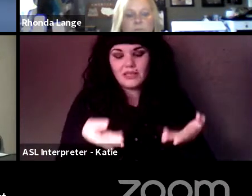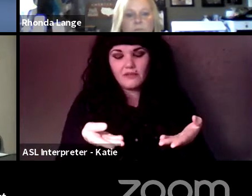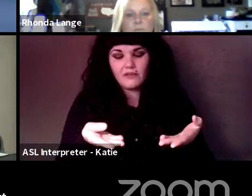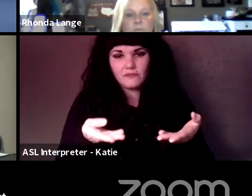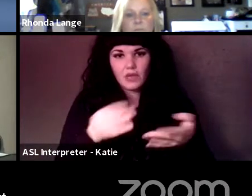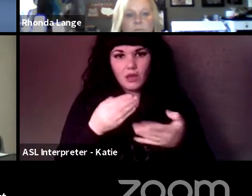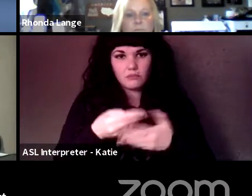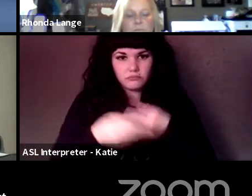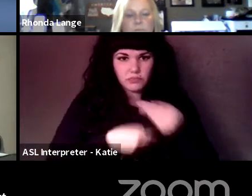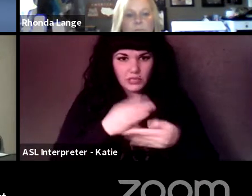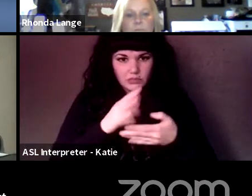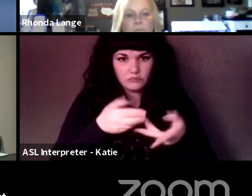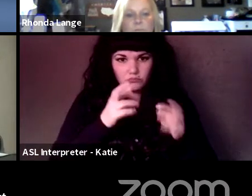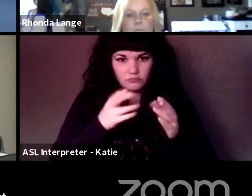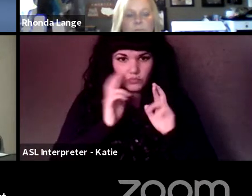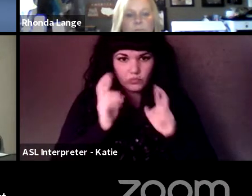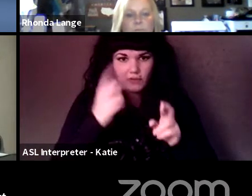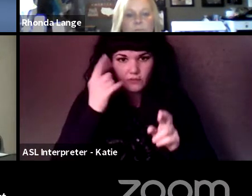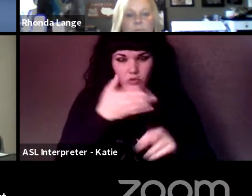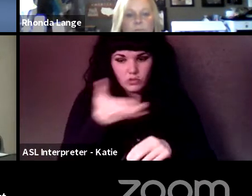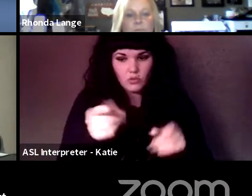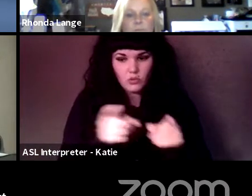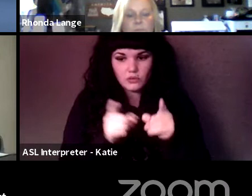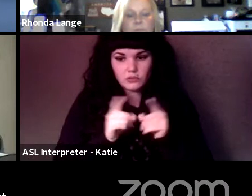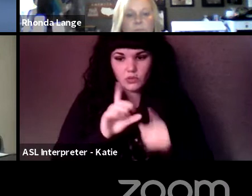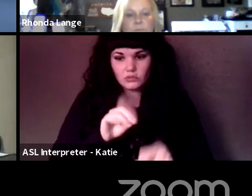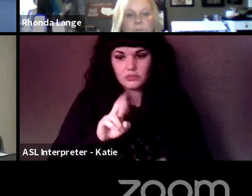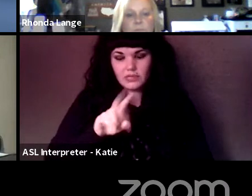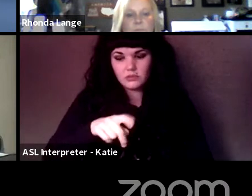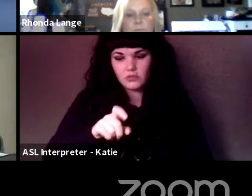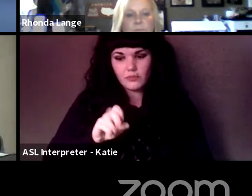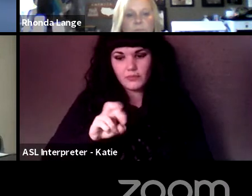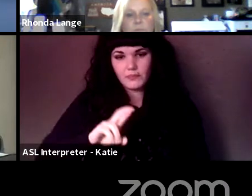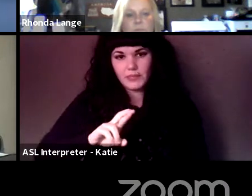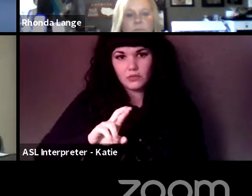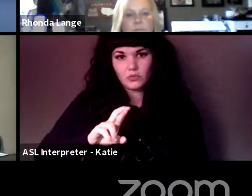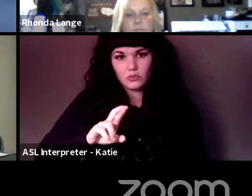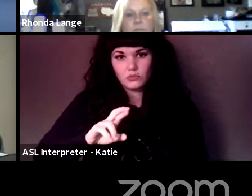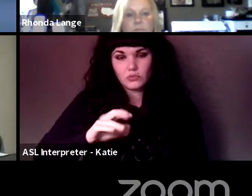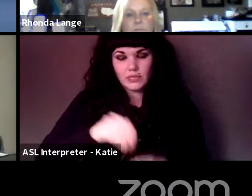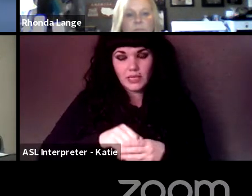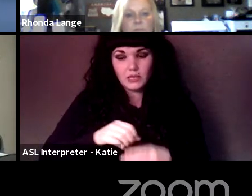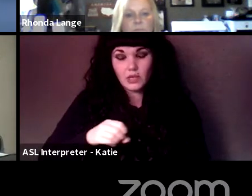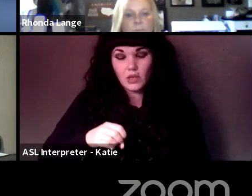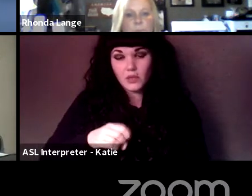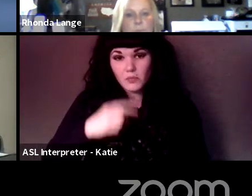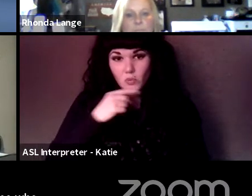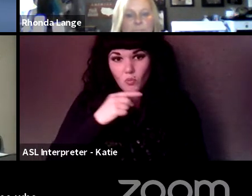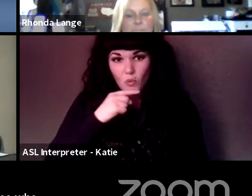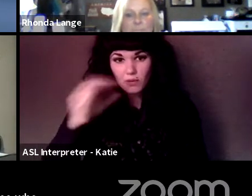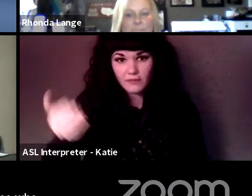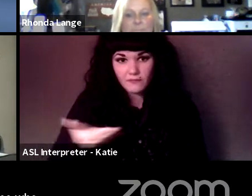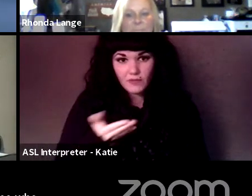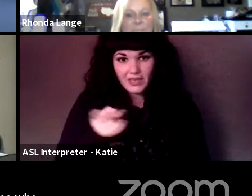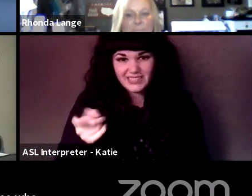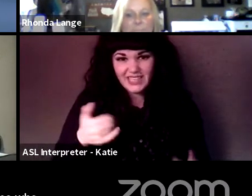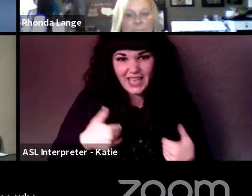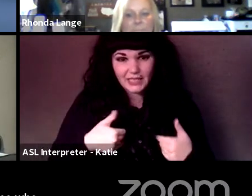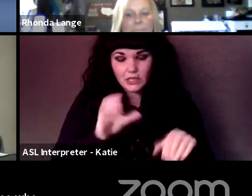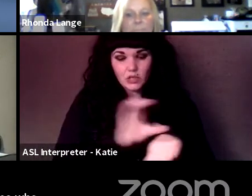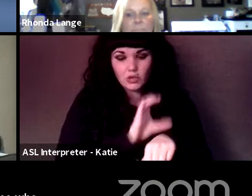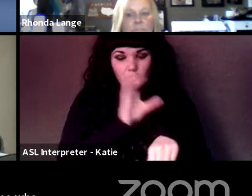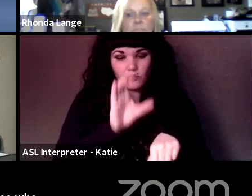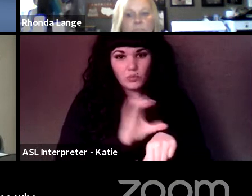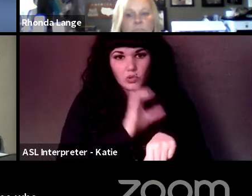Dr. Petering from the University of Wisconsin in Milwaukee, who has a computer algorithm that he utilizes, and